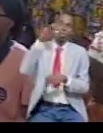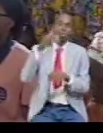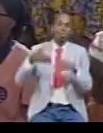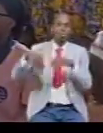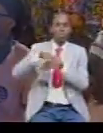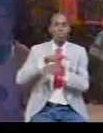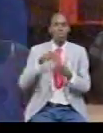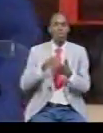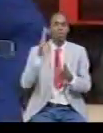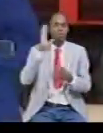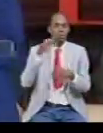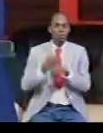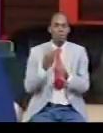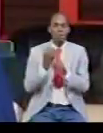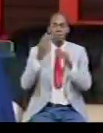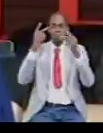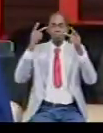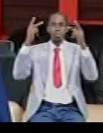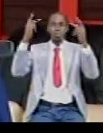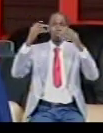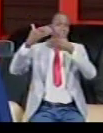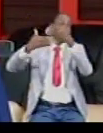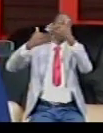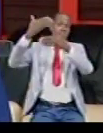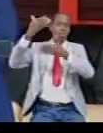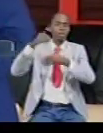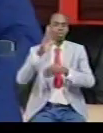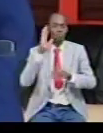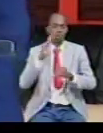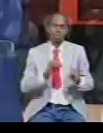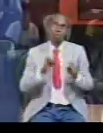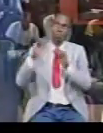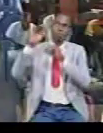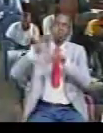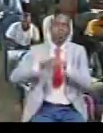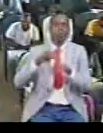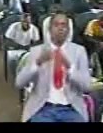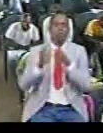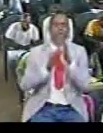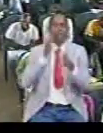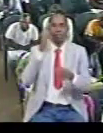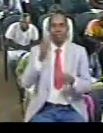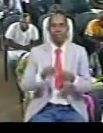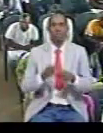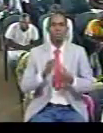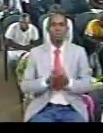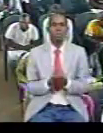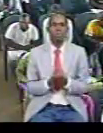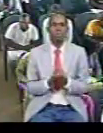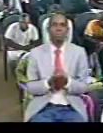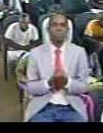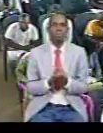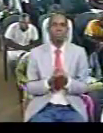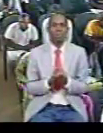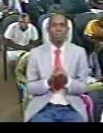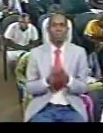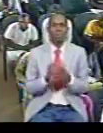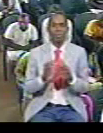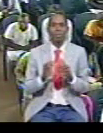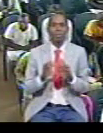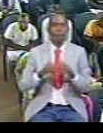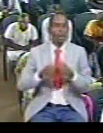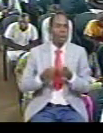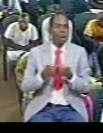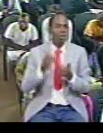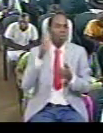make progress, and you will move on in Jesus' name. How will